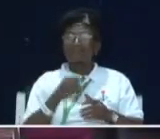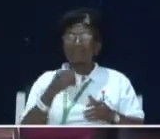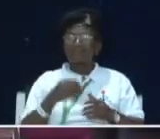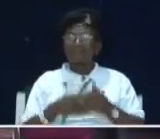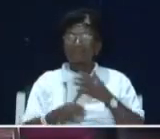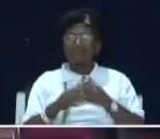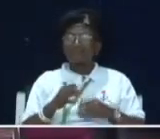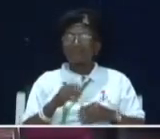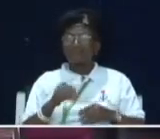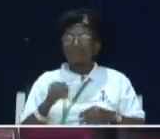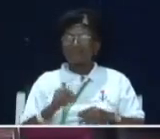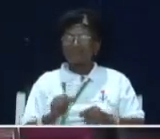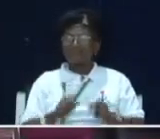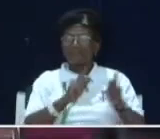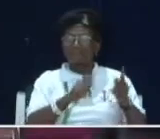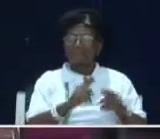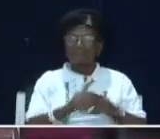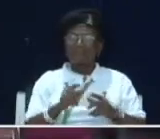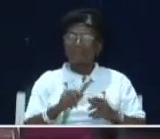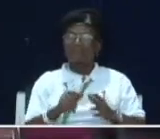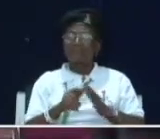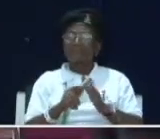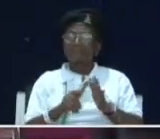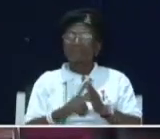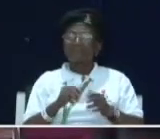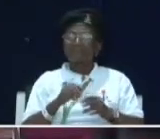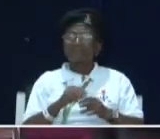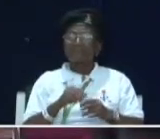And according to the Lord Jesus Christ in